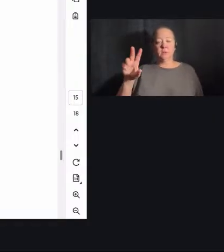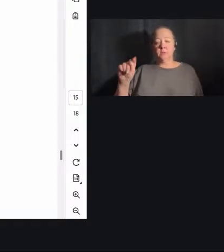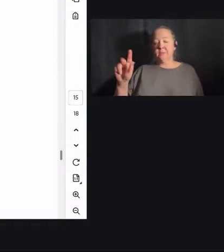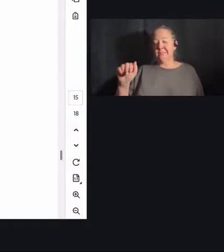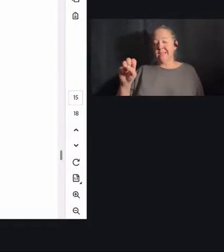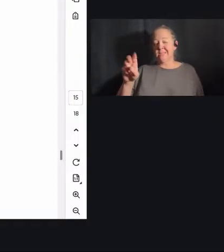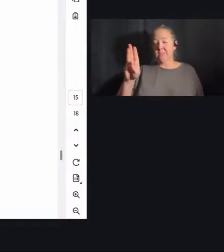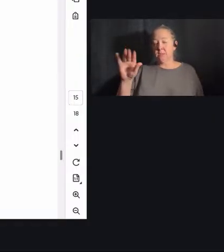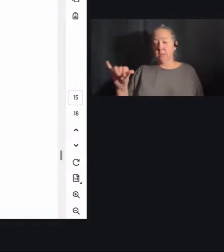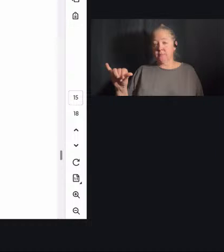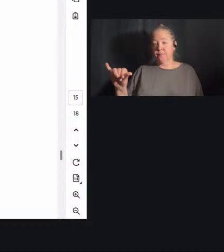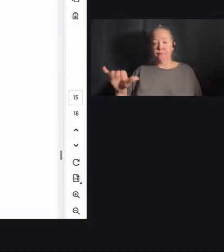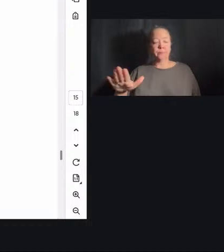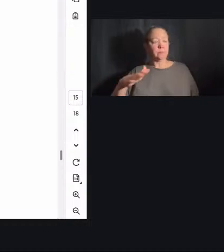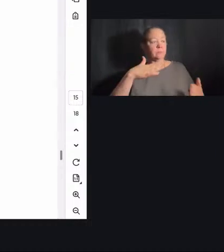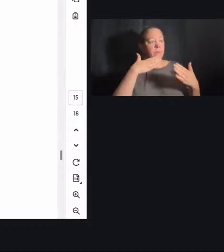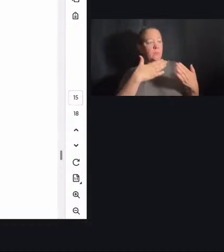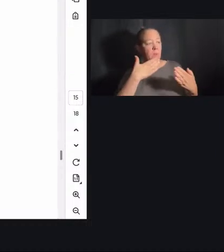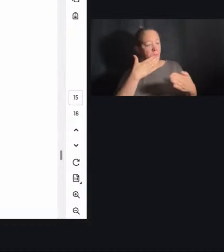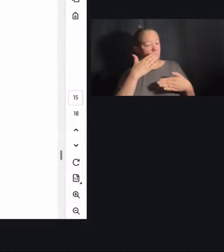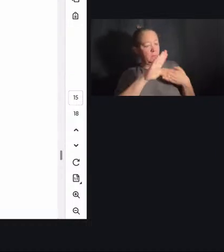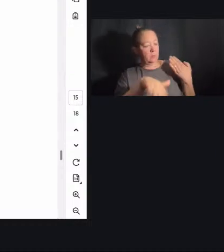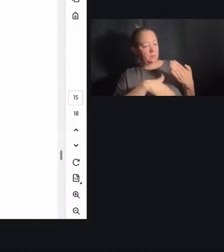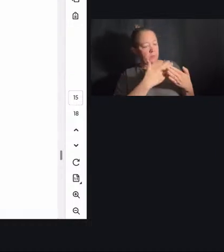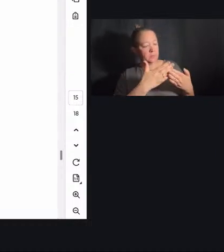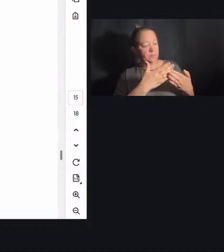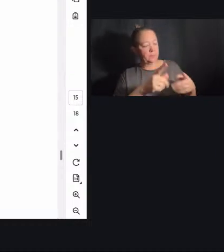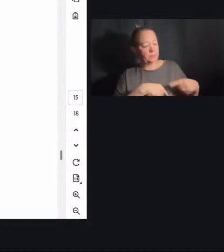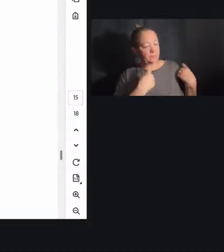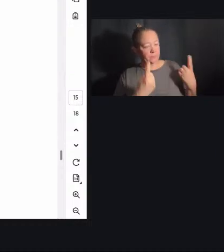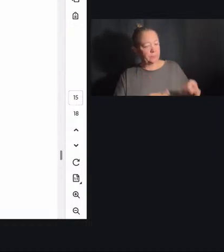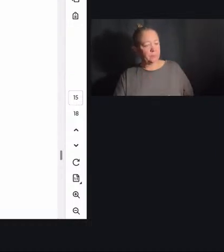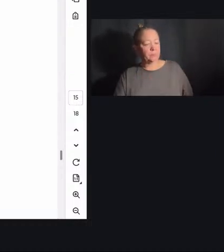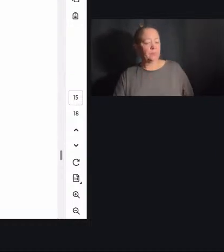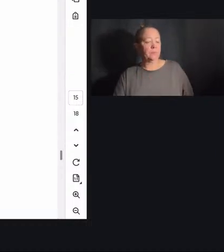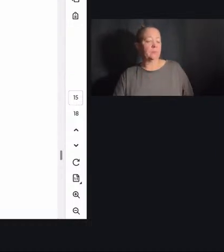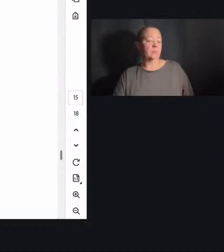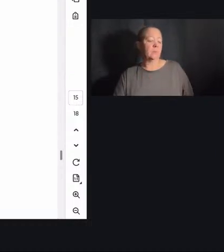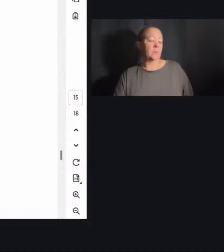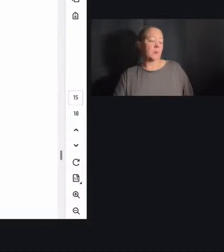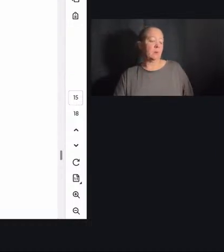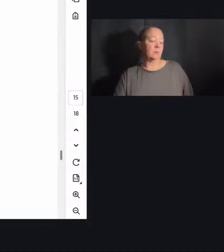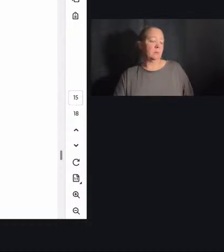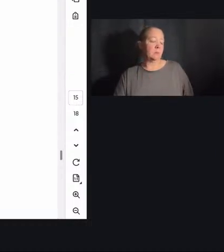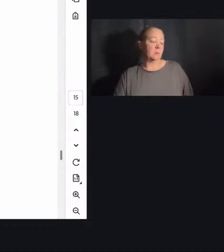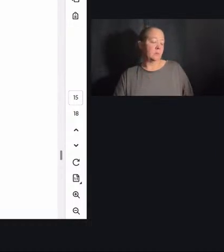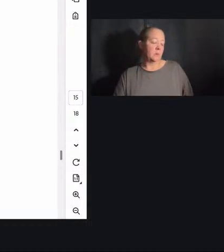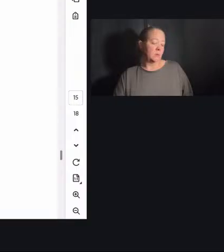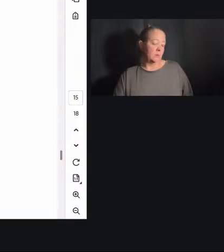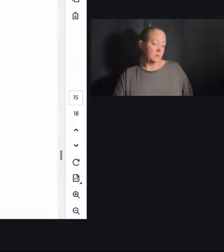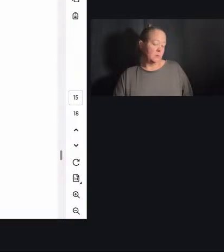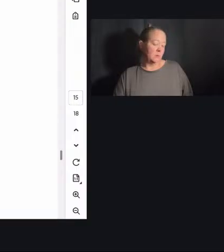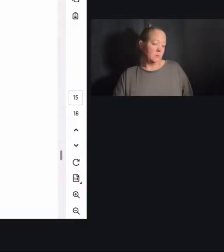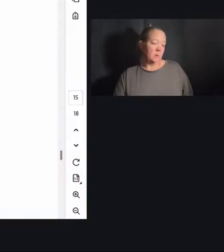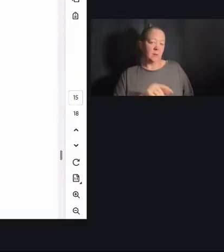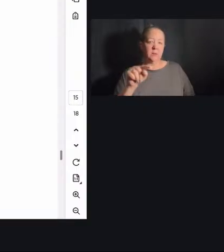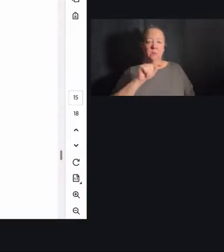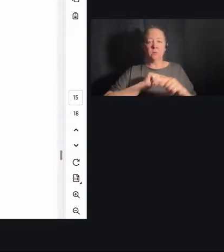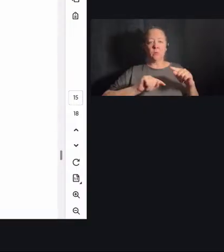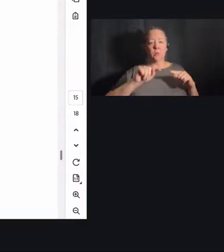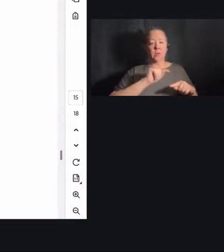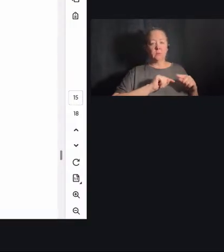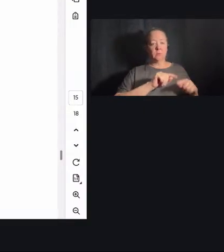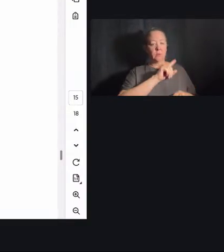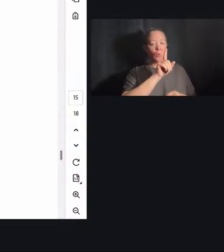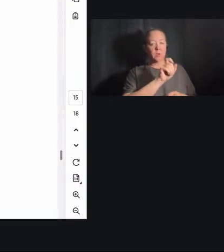Thank you for all of that. This is going back to the questions people raised at the beginning. Do